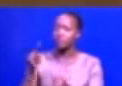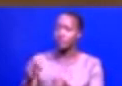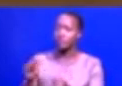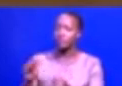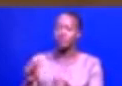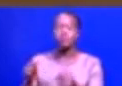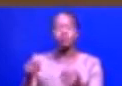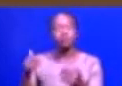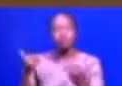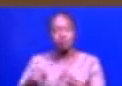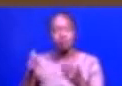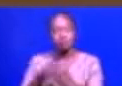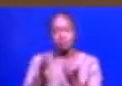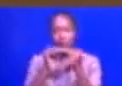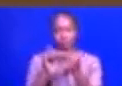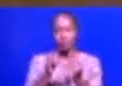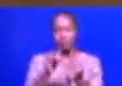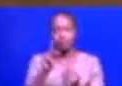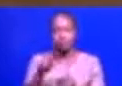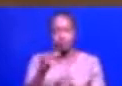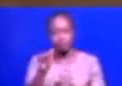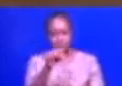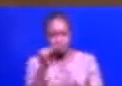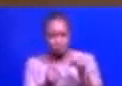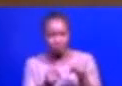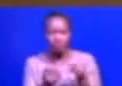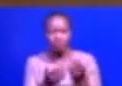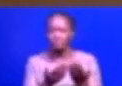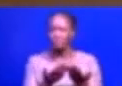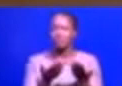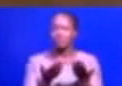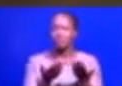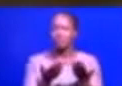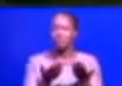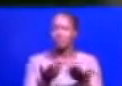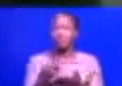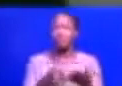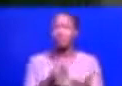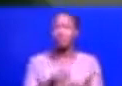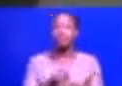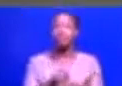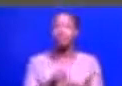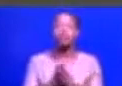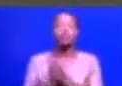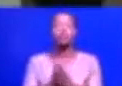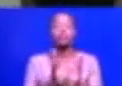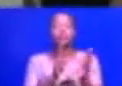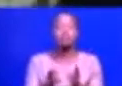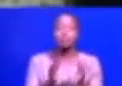Equity. KPA making it to the final, that is what we'd call an everyday story.